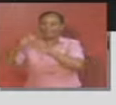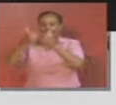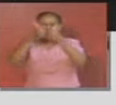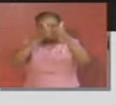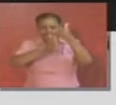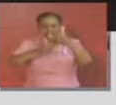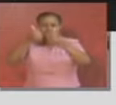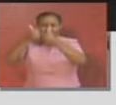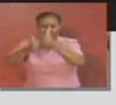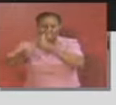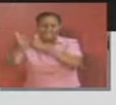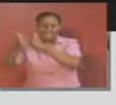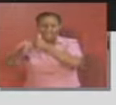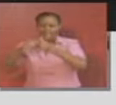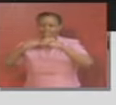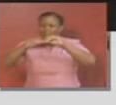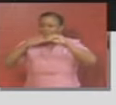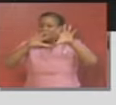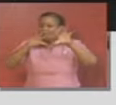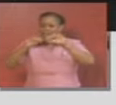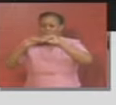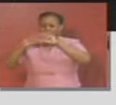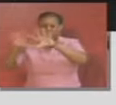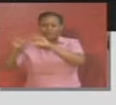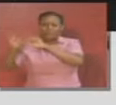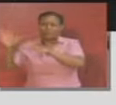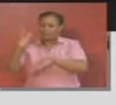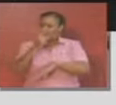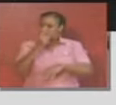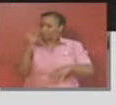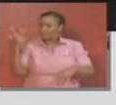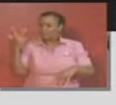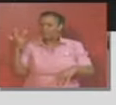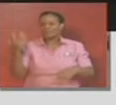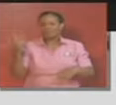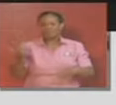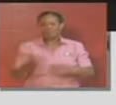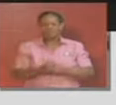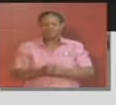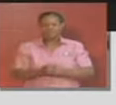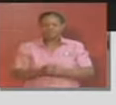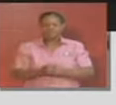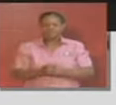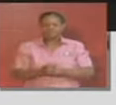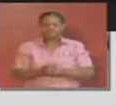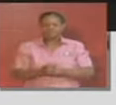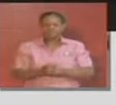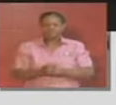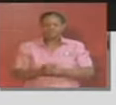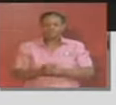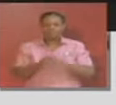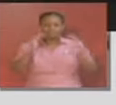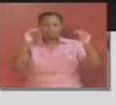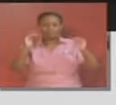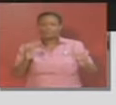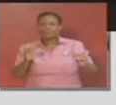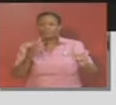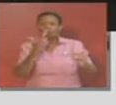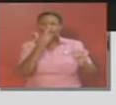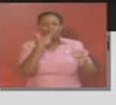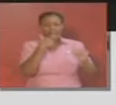represent. If we go down to the bottom, we see a nice little chain of red to purple to blue. So 1